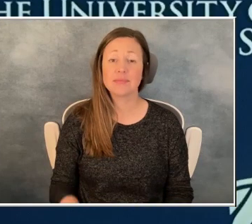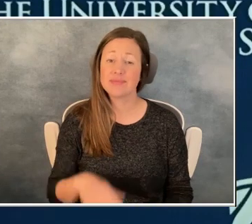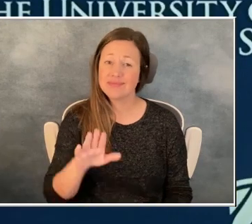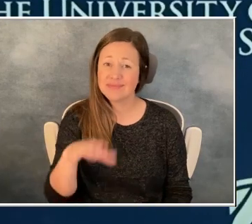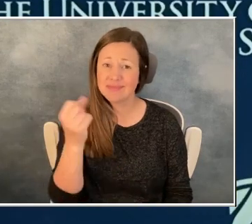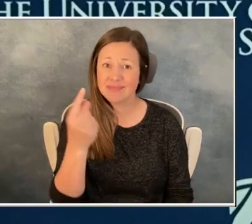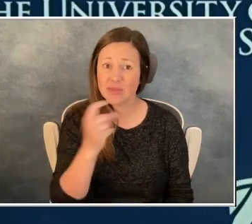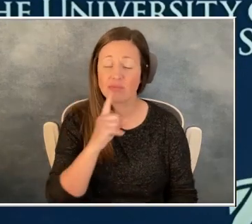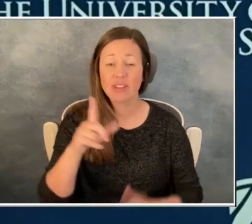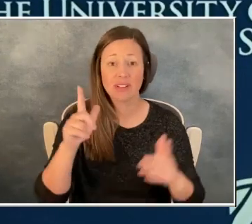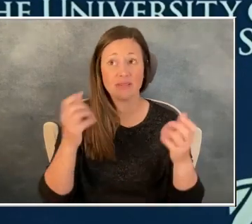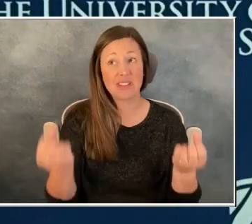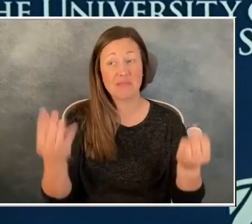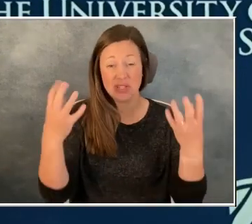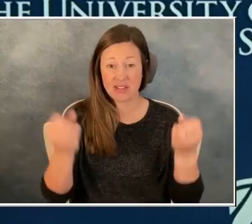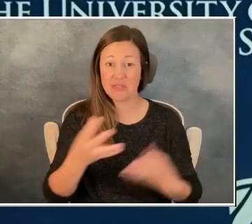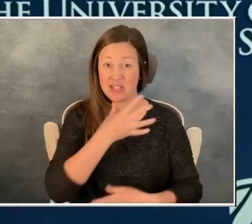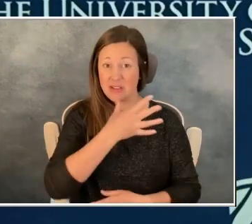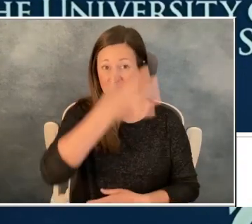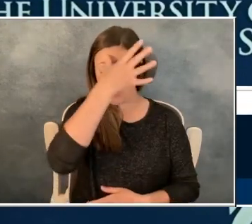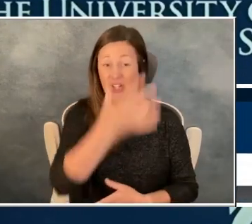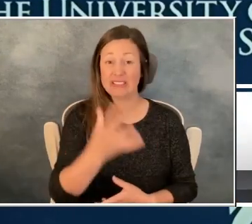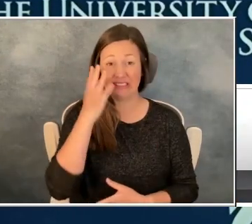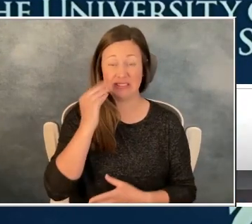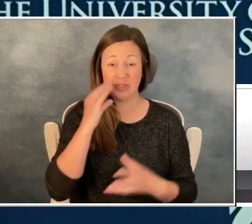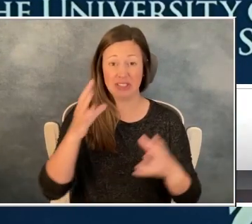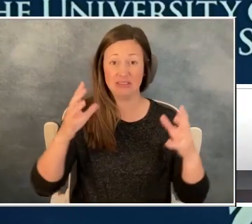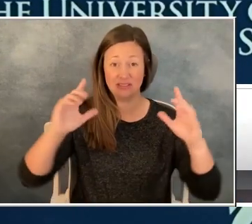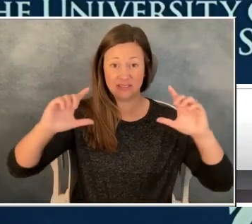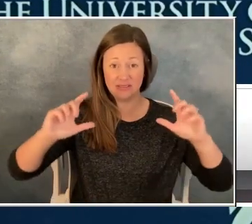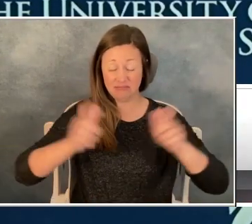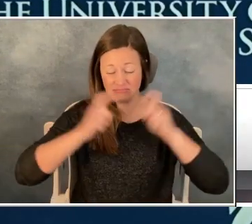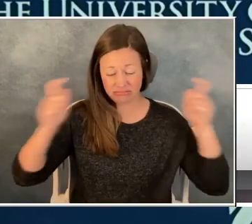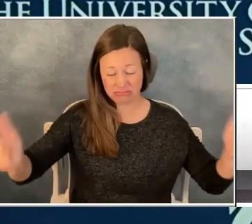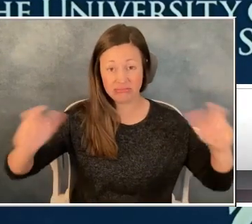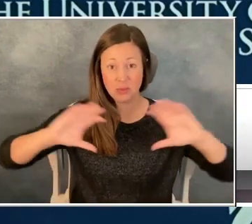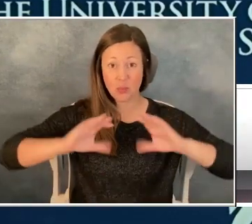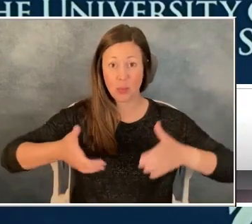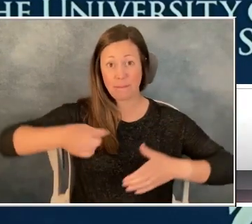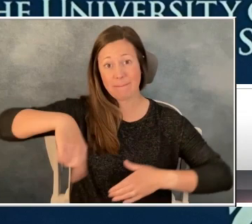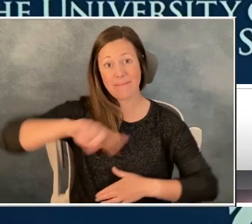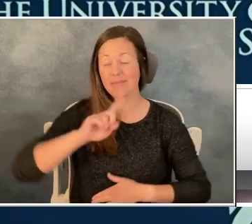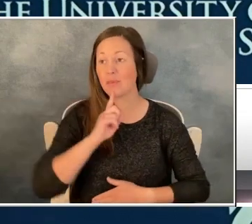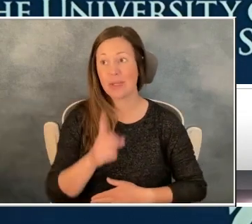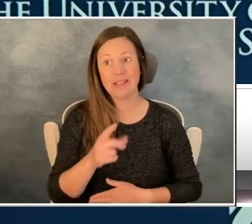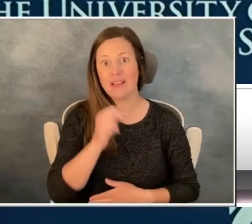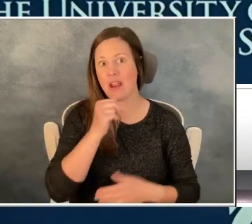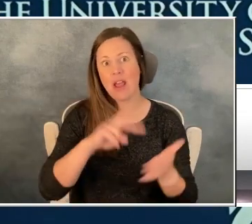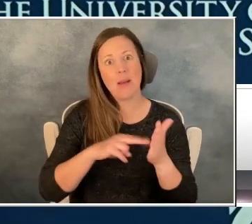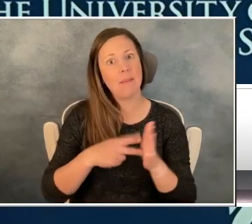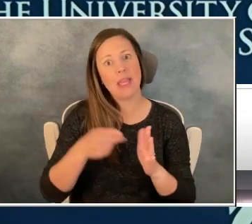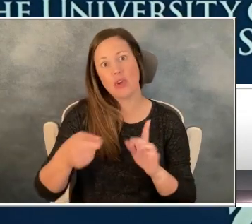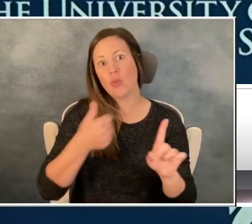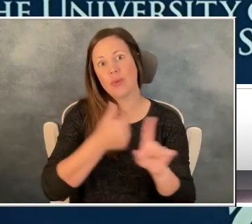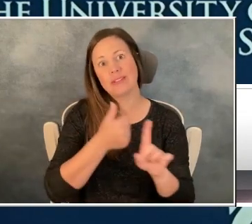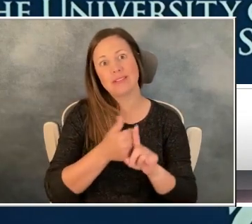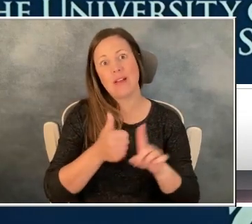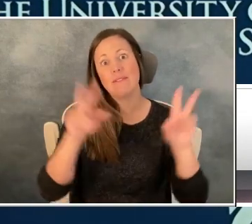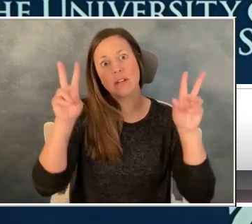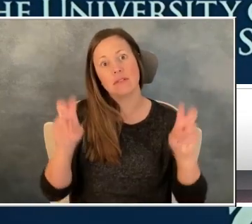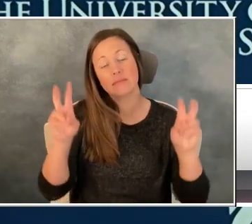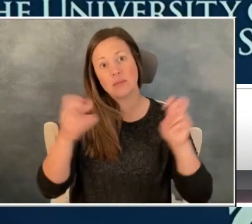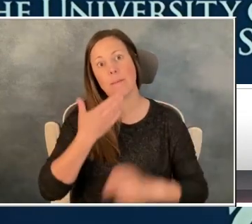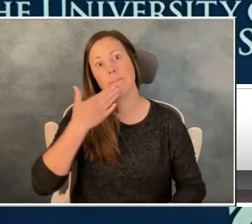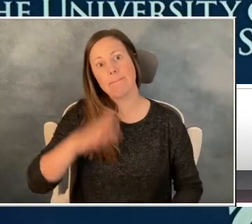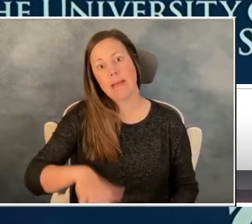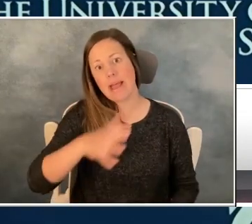club, that a lot of people have been there, that it does not make you a bad parent. I